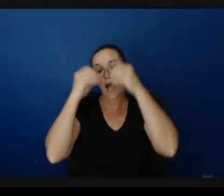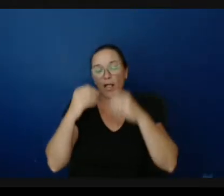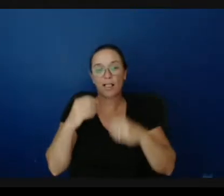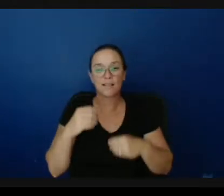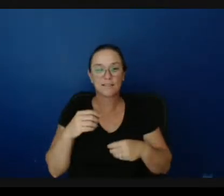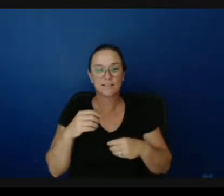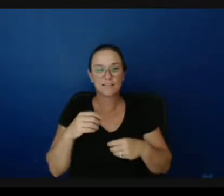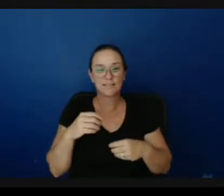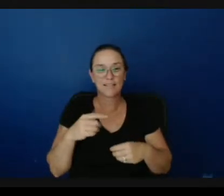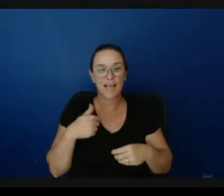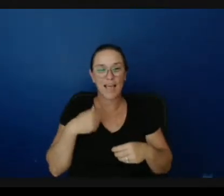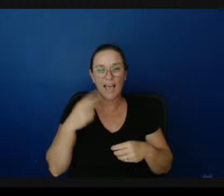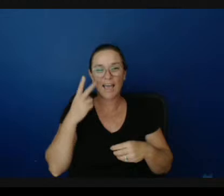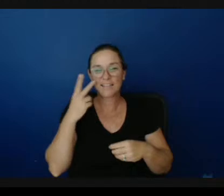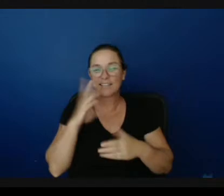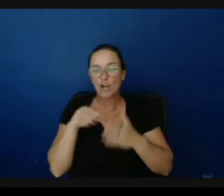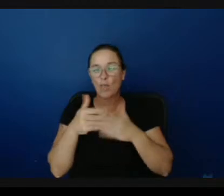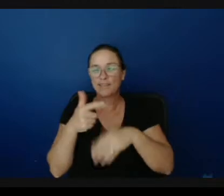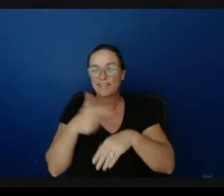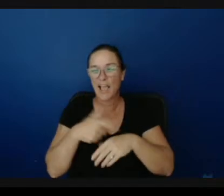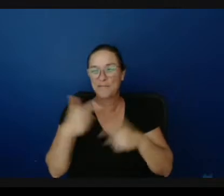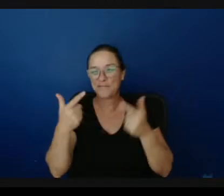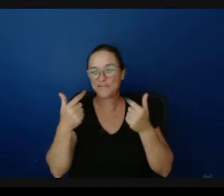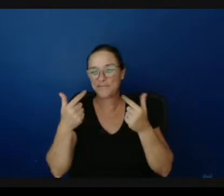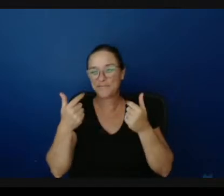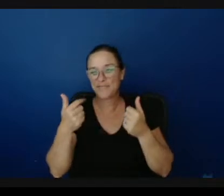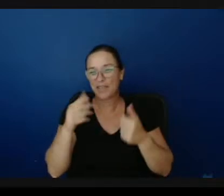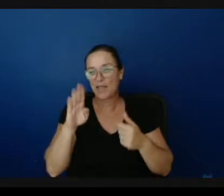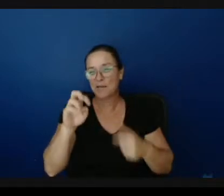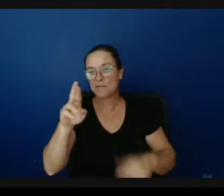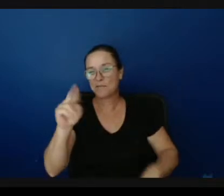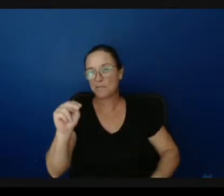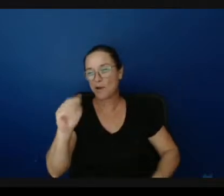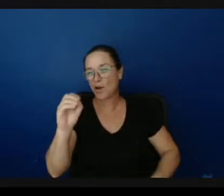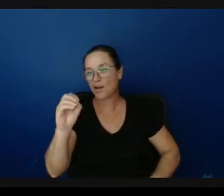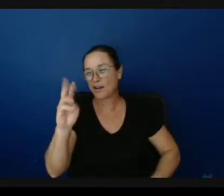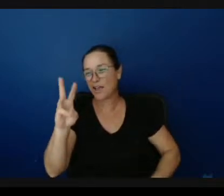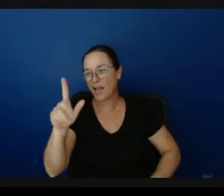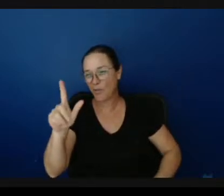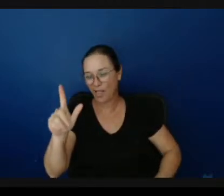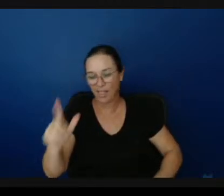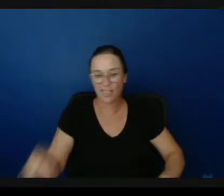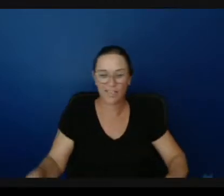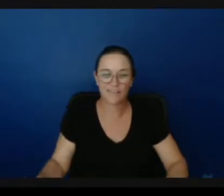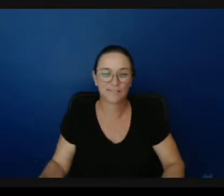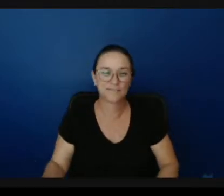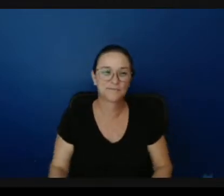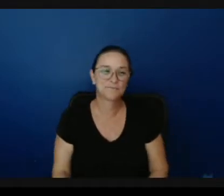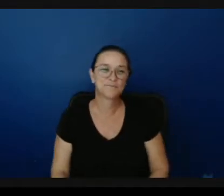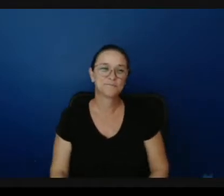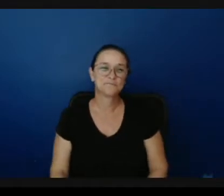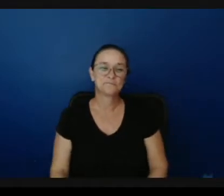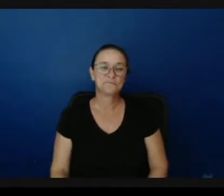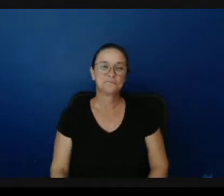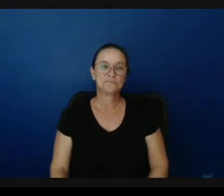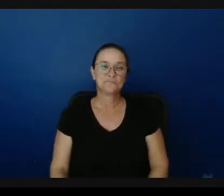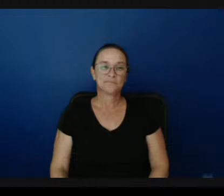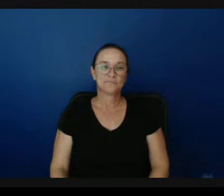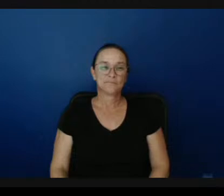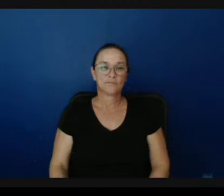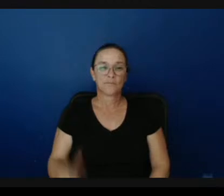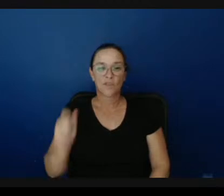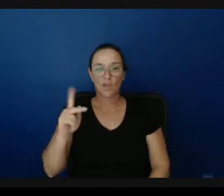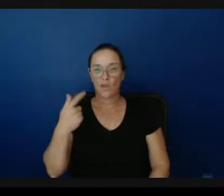see it all the time. So barn owl, final answer. All right. All right. So let's go